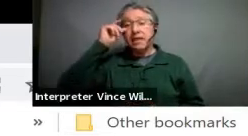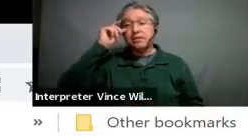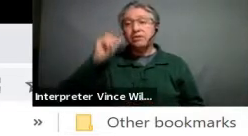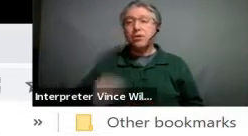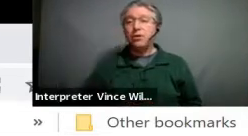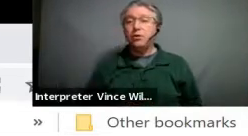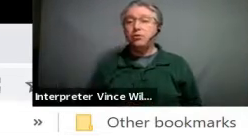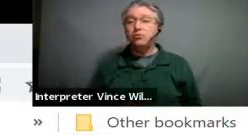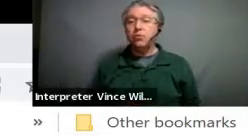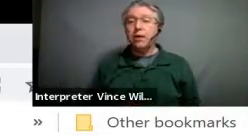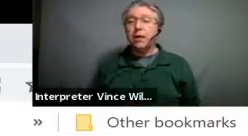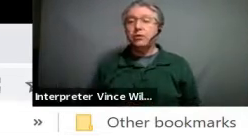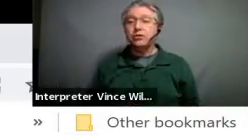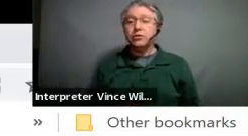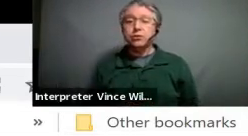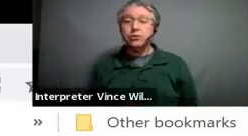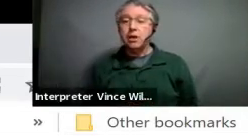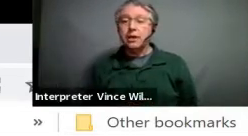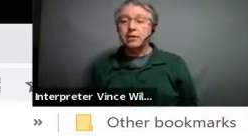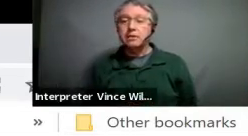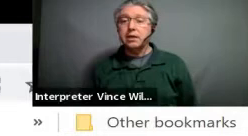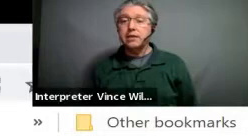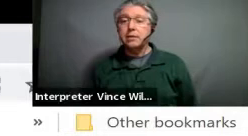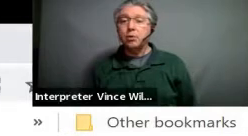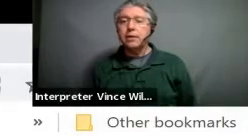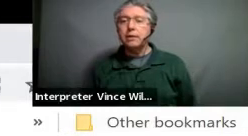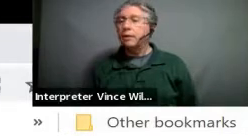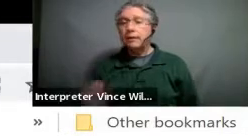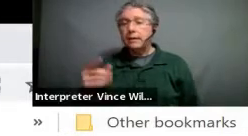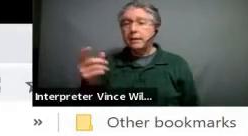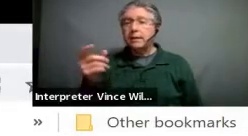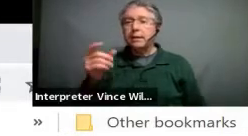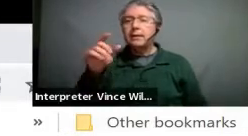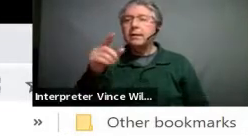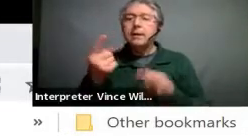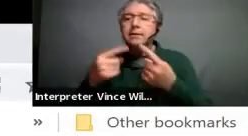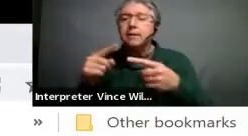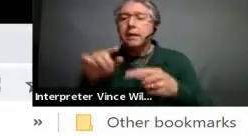And that's all we got to, I guess, at that point.